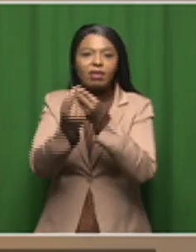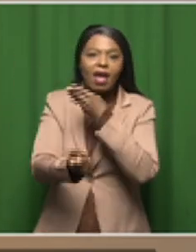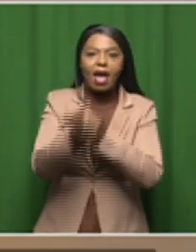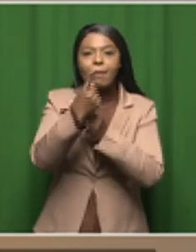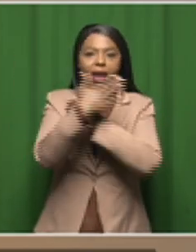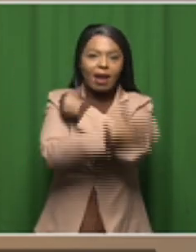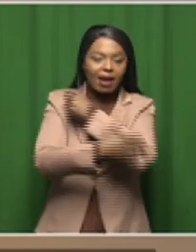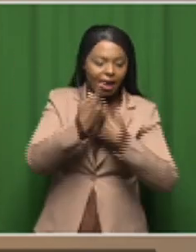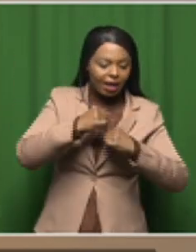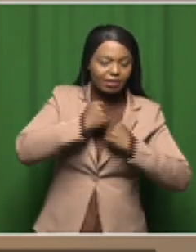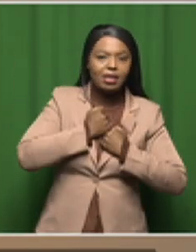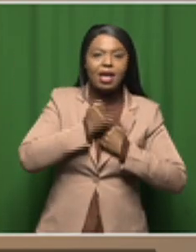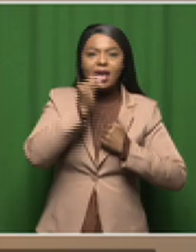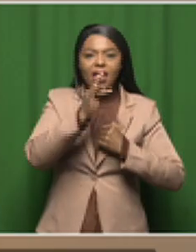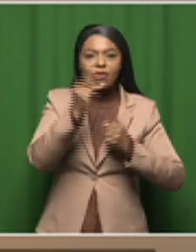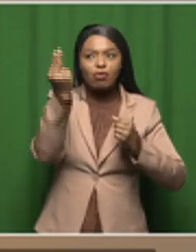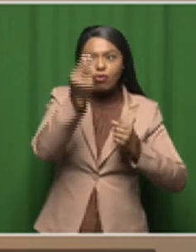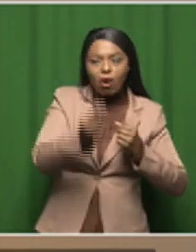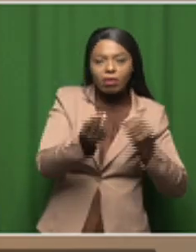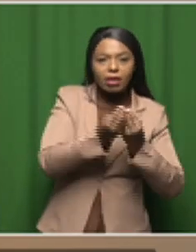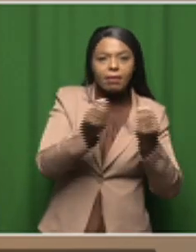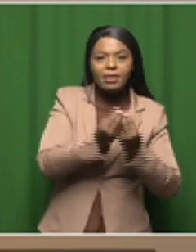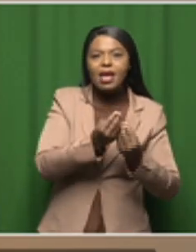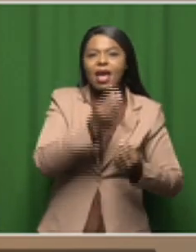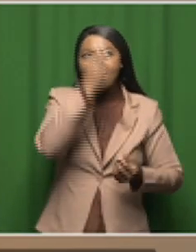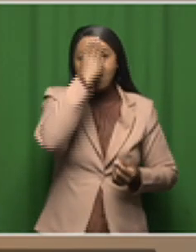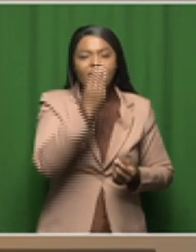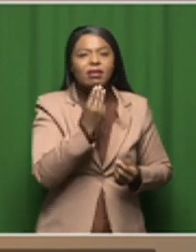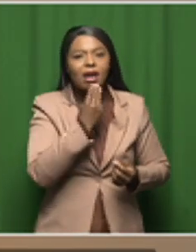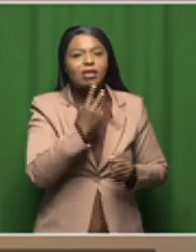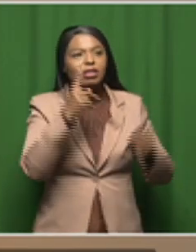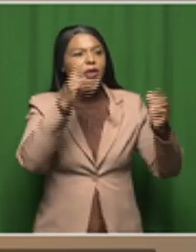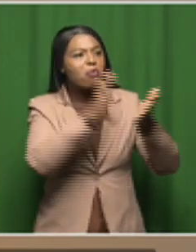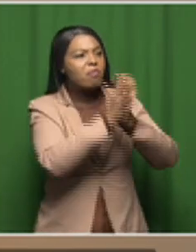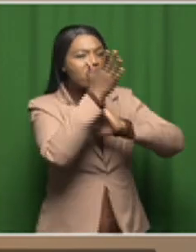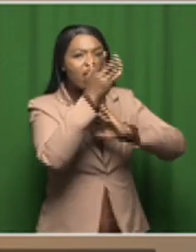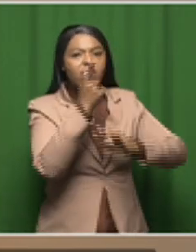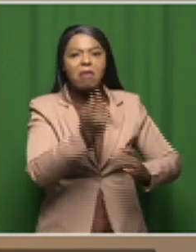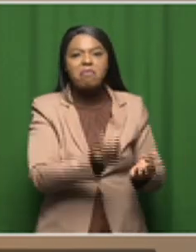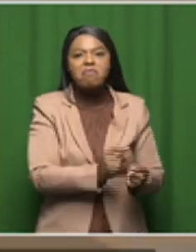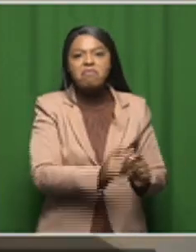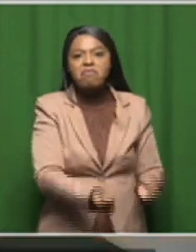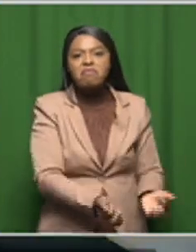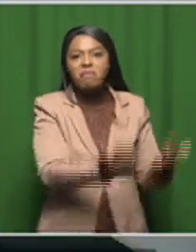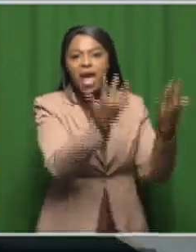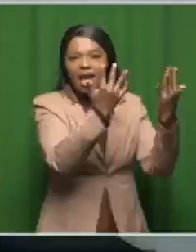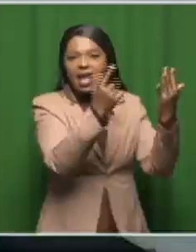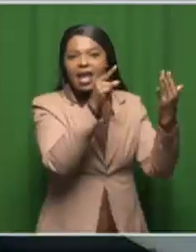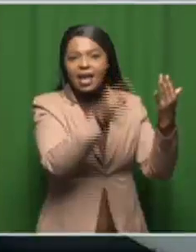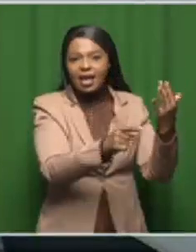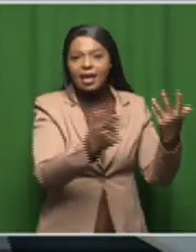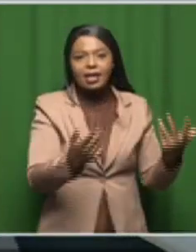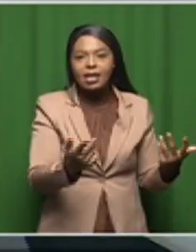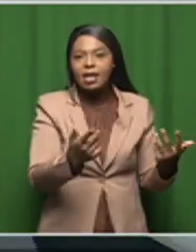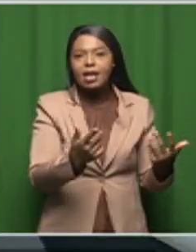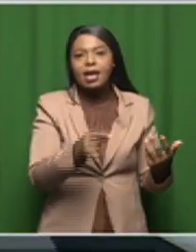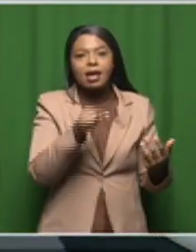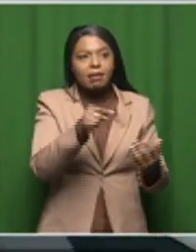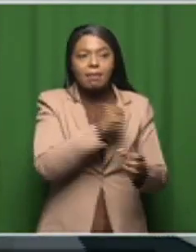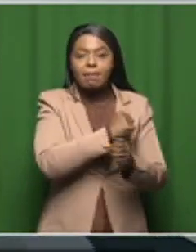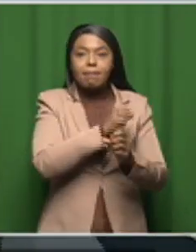were banned. Yeah. So images of any unrest were banned, and yet these images were not being seen in South